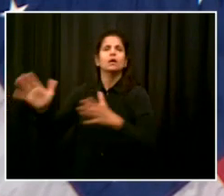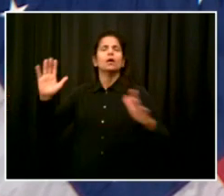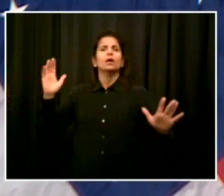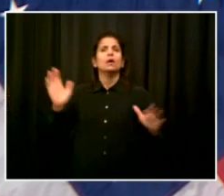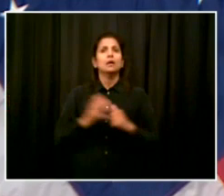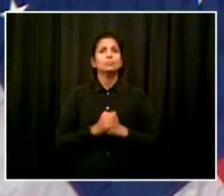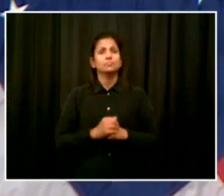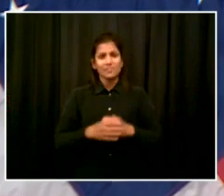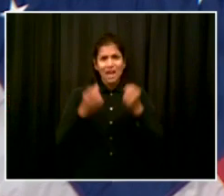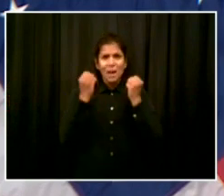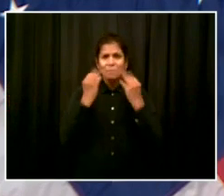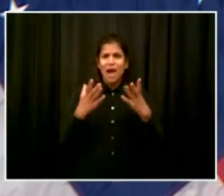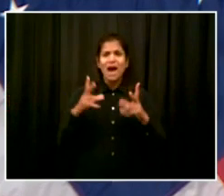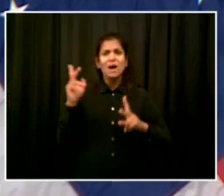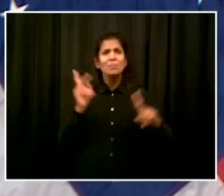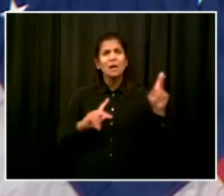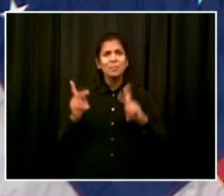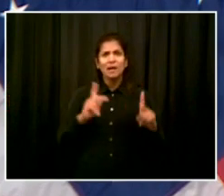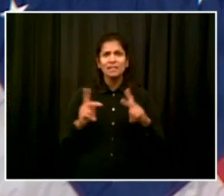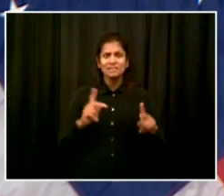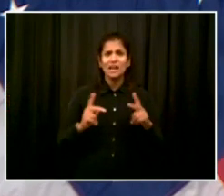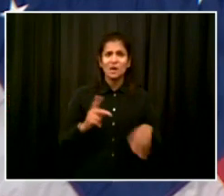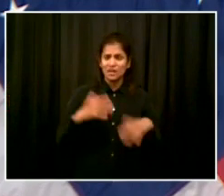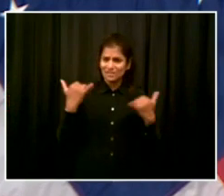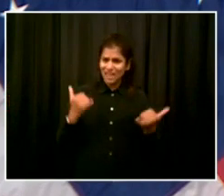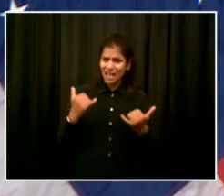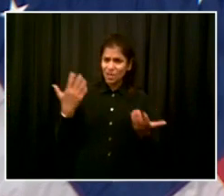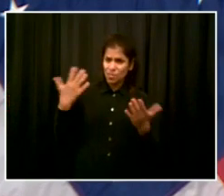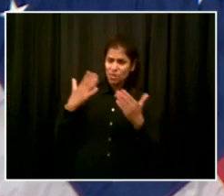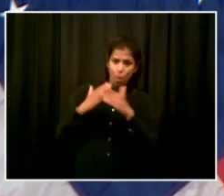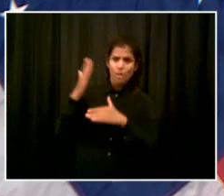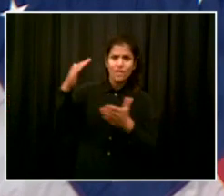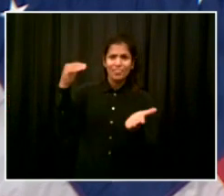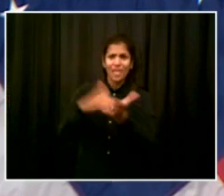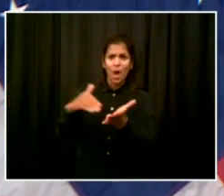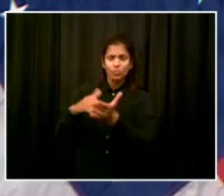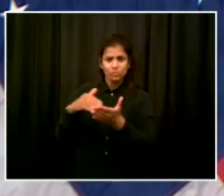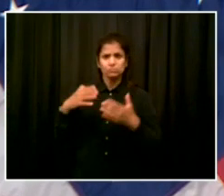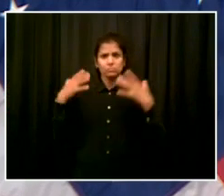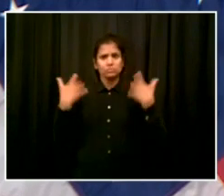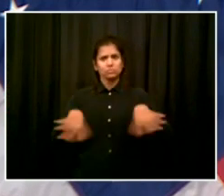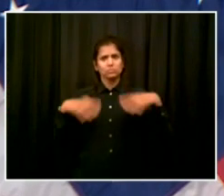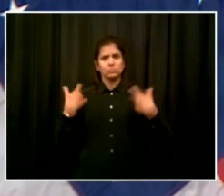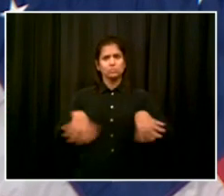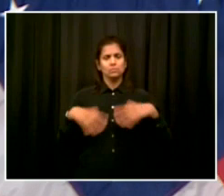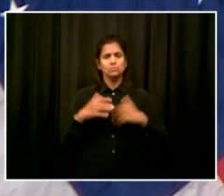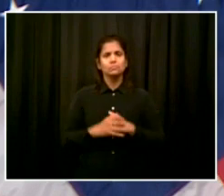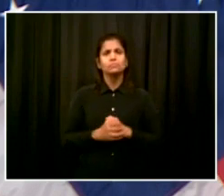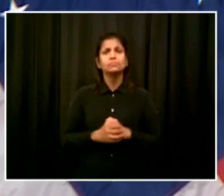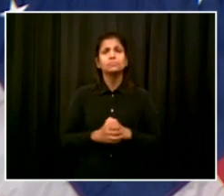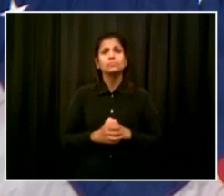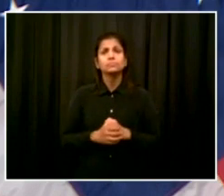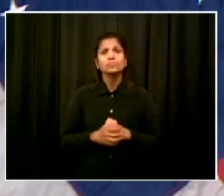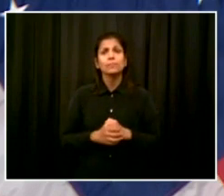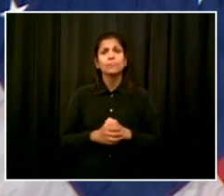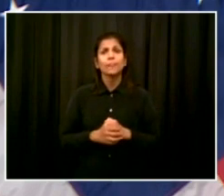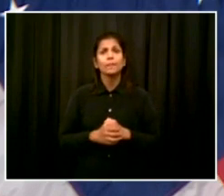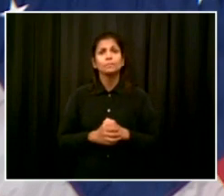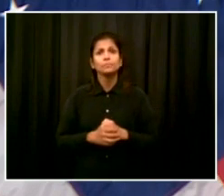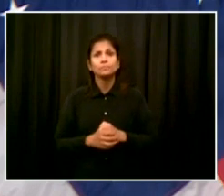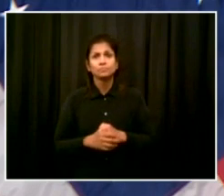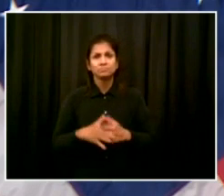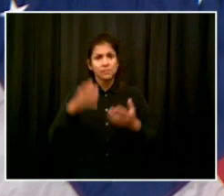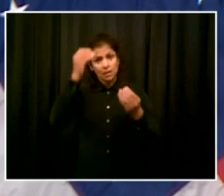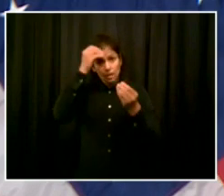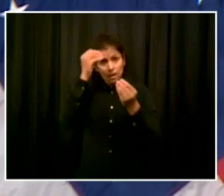prosecution? And members of the NYPD work, I couldn't tell you how close they work together with our partners